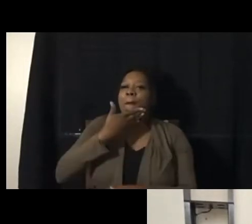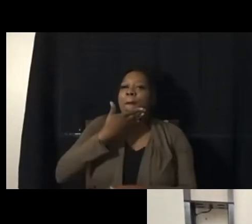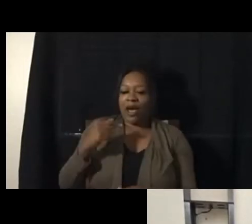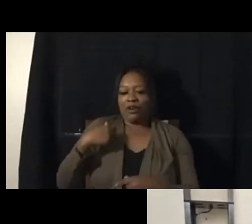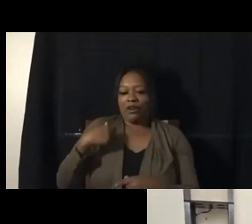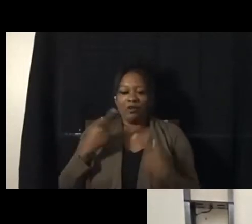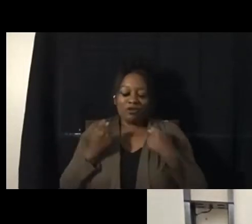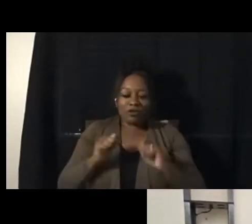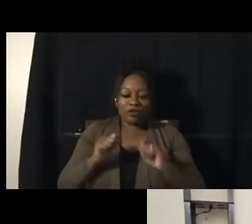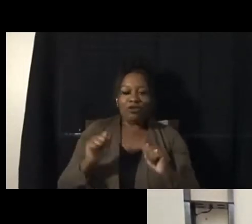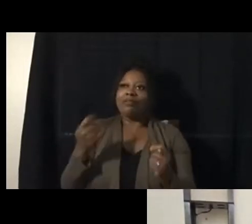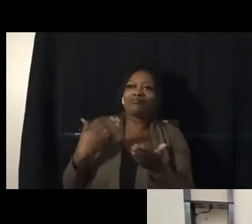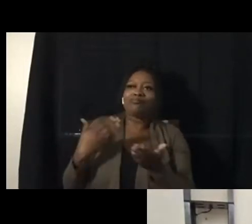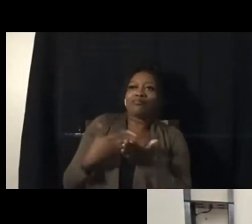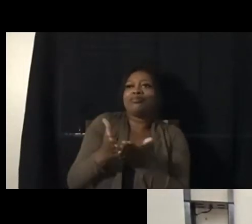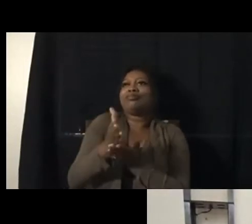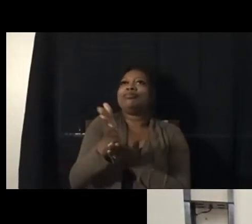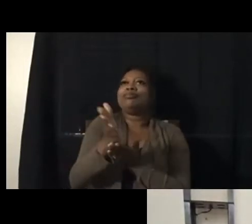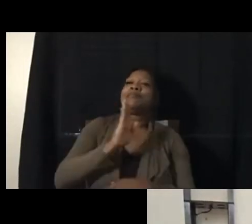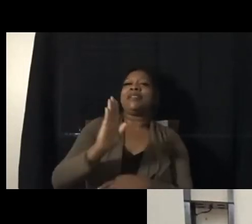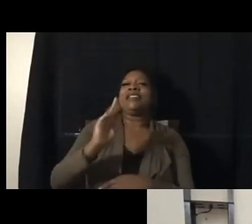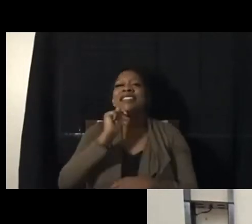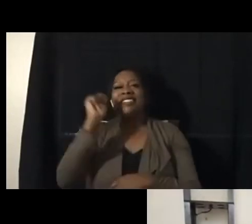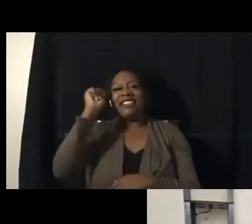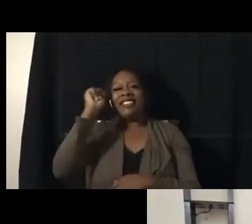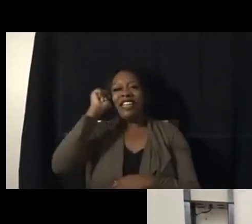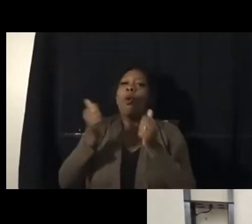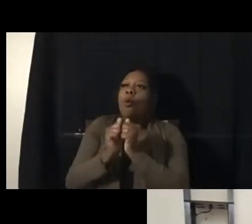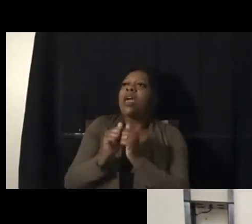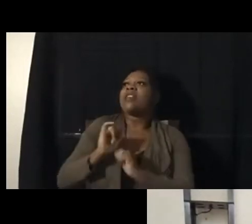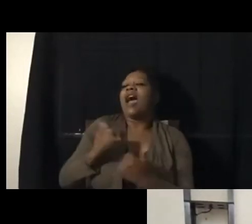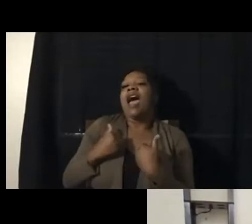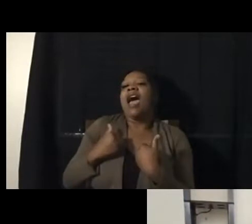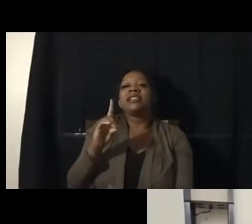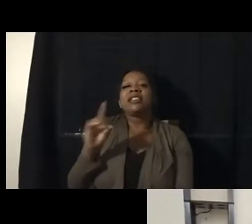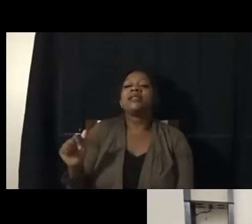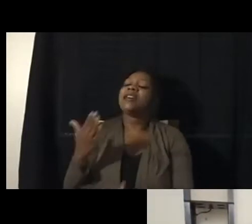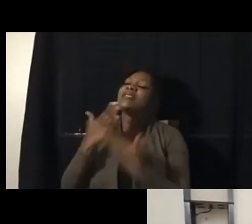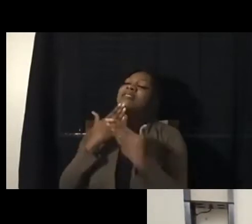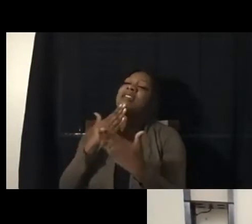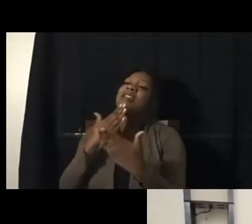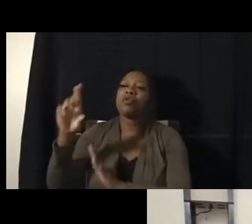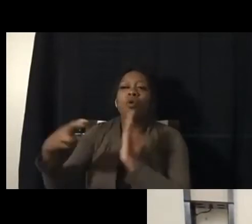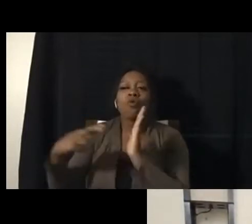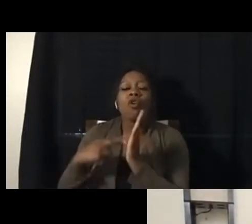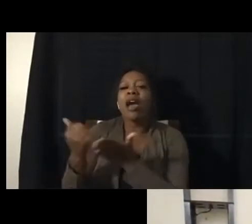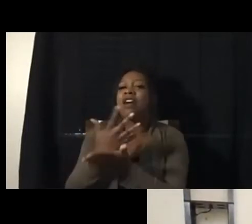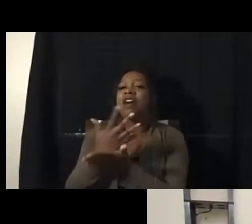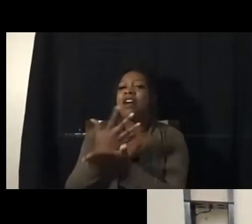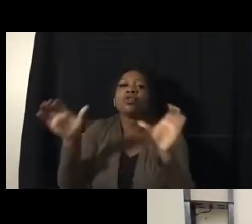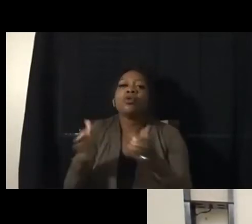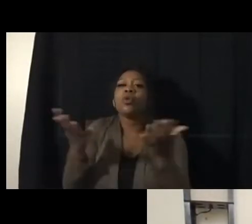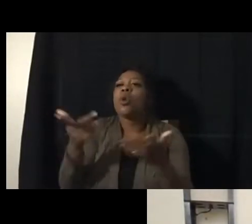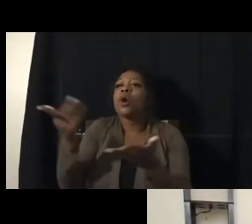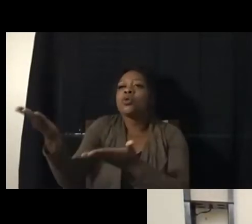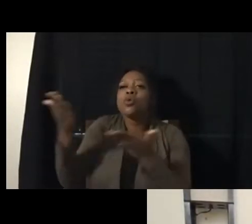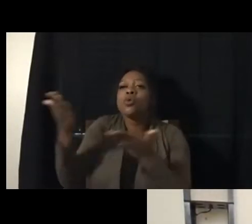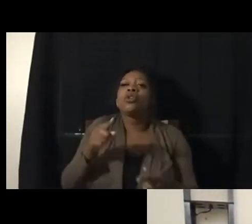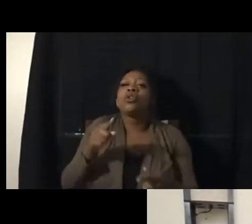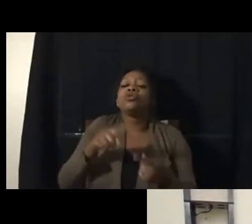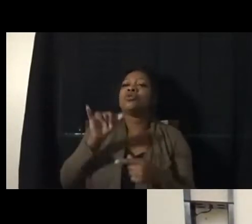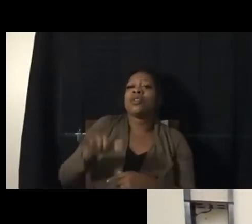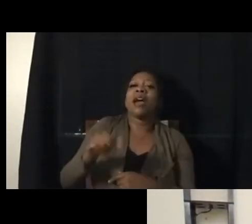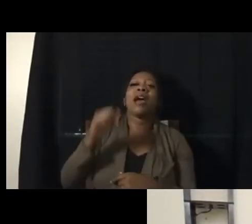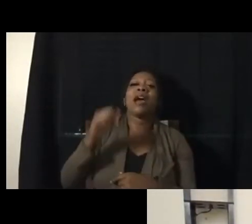growing up with a disability. So thank you for your role and everything that you do and just what you bring to this character. What do you see